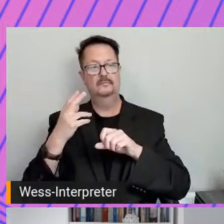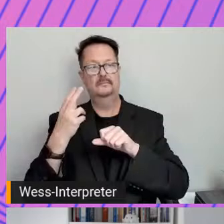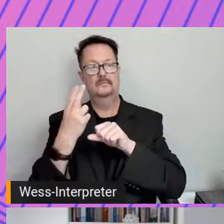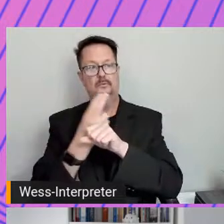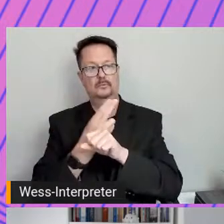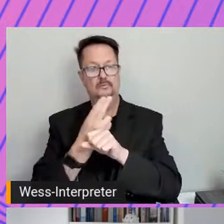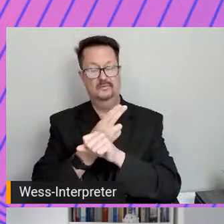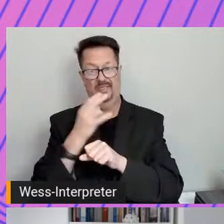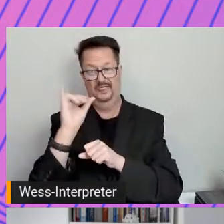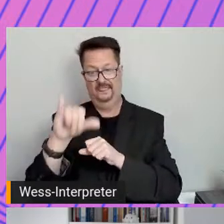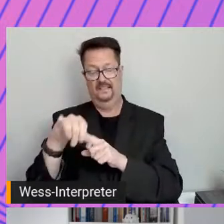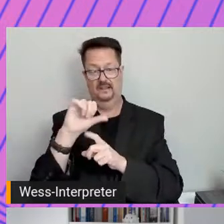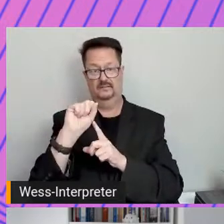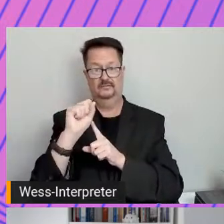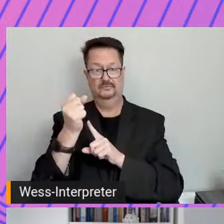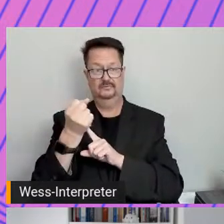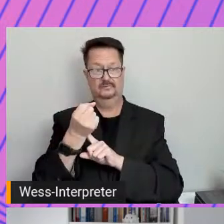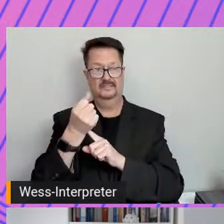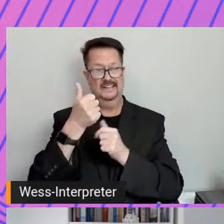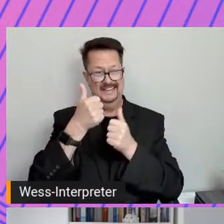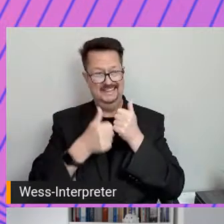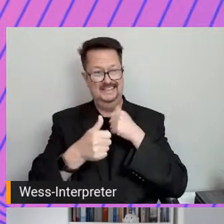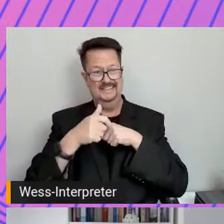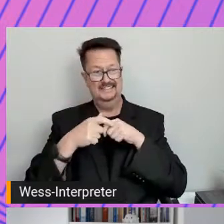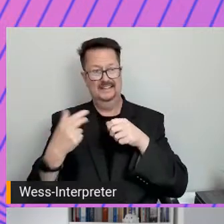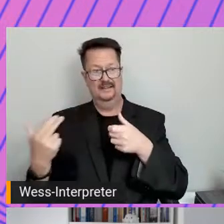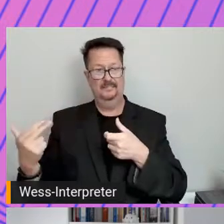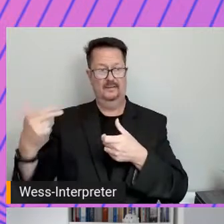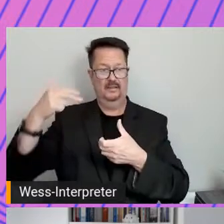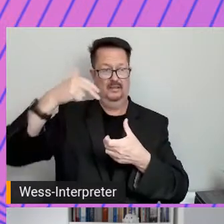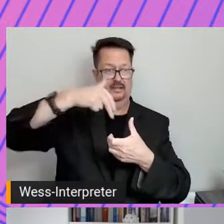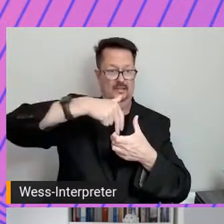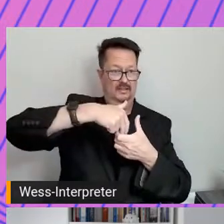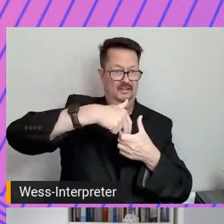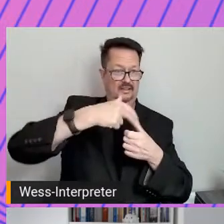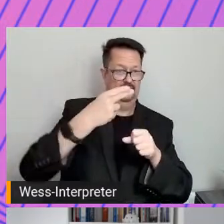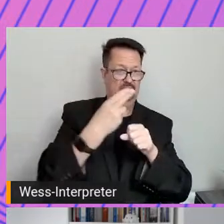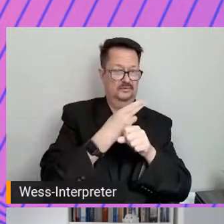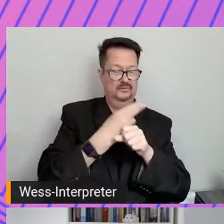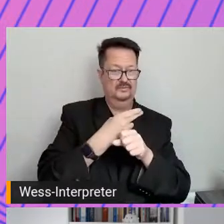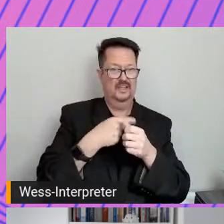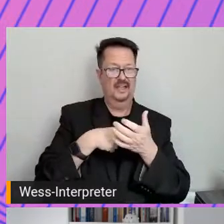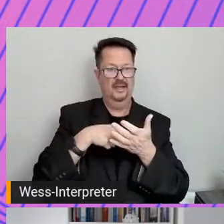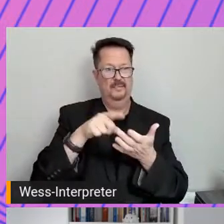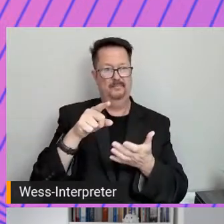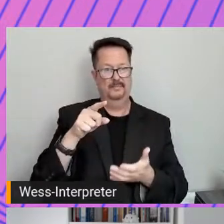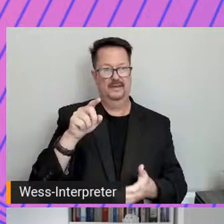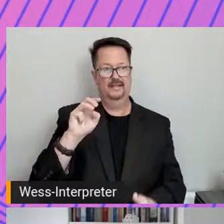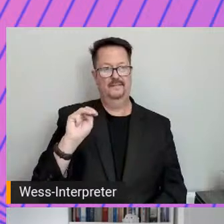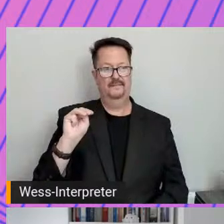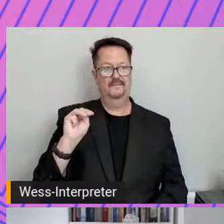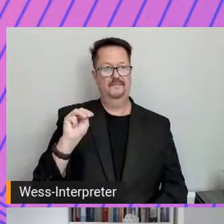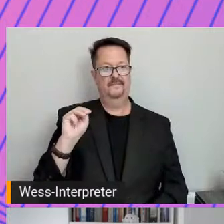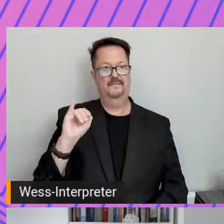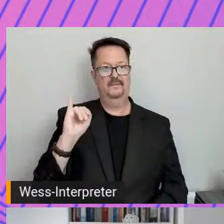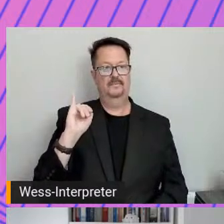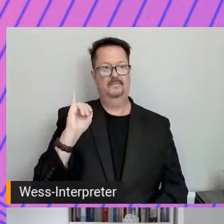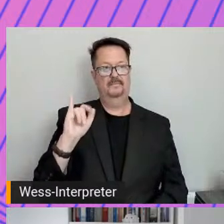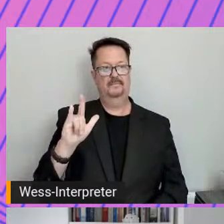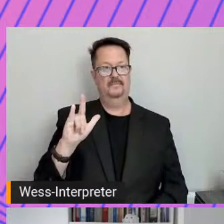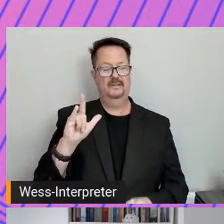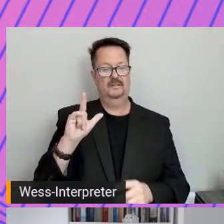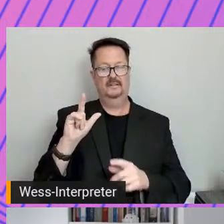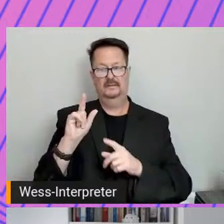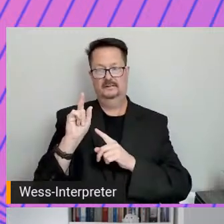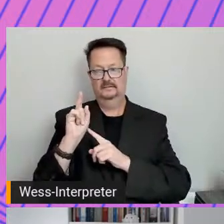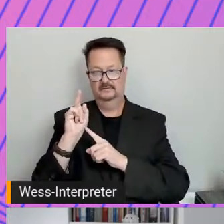that situation, each time a user comes in to use my application, I pay per millisecond when my code is running. But then when there's a gap in between